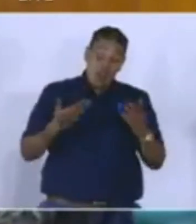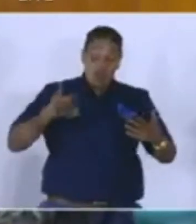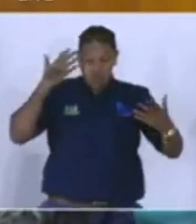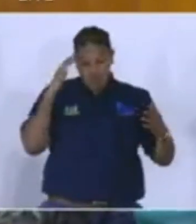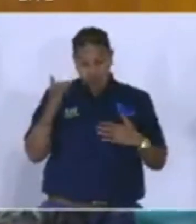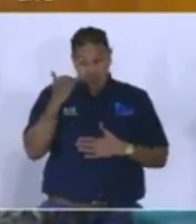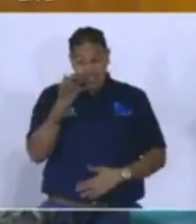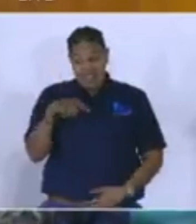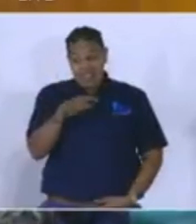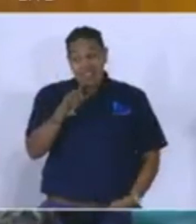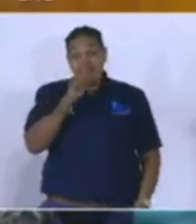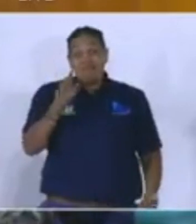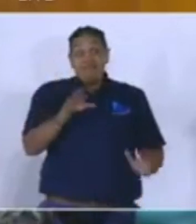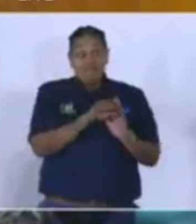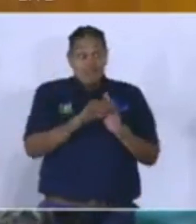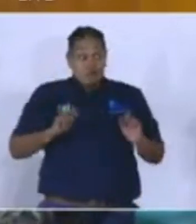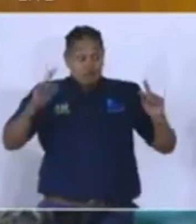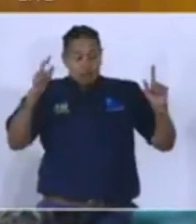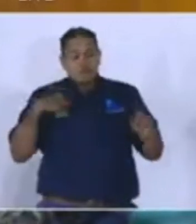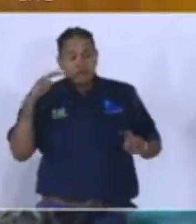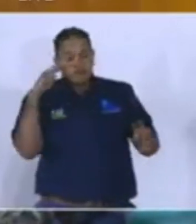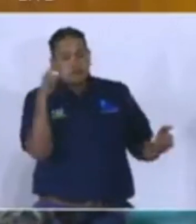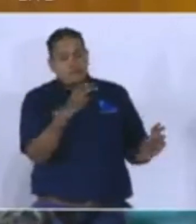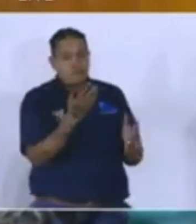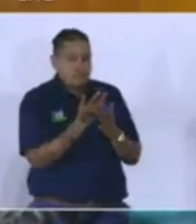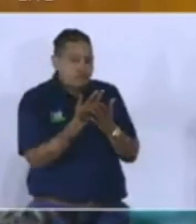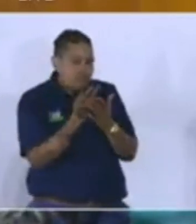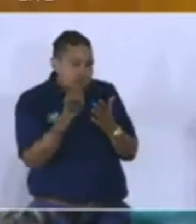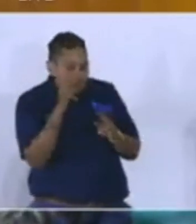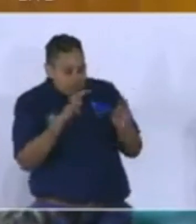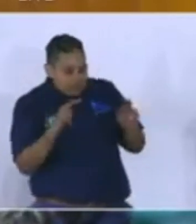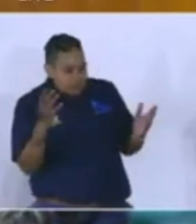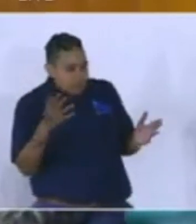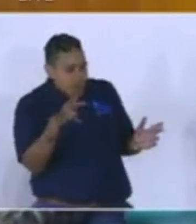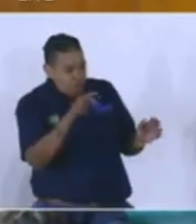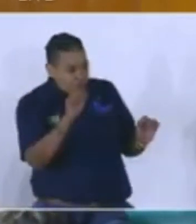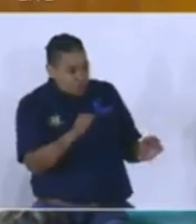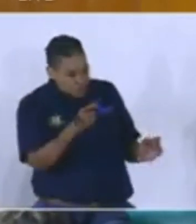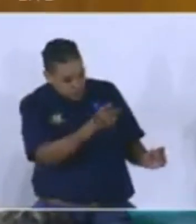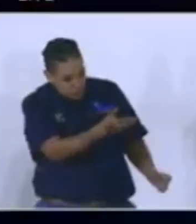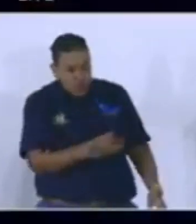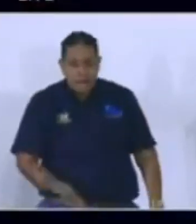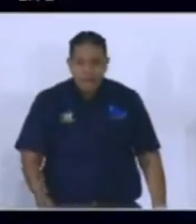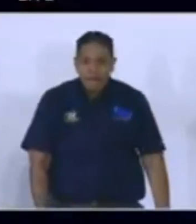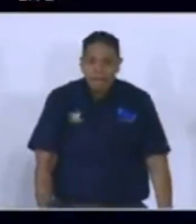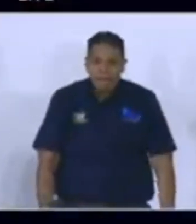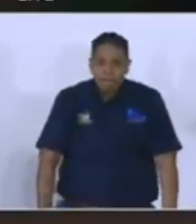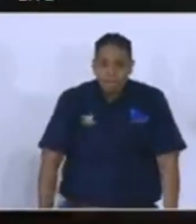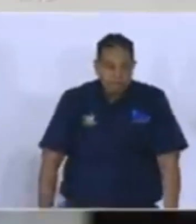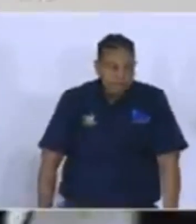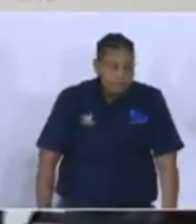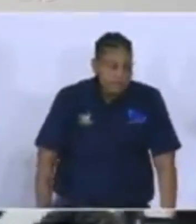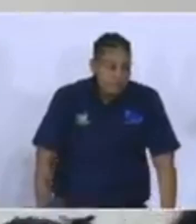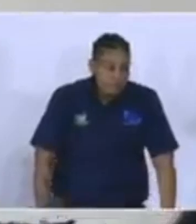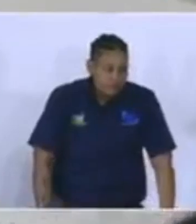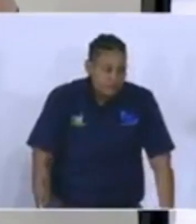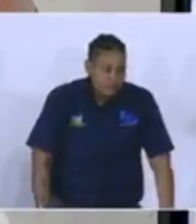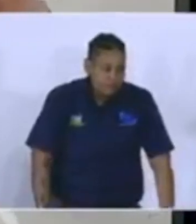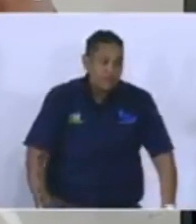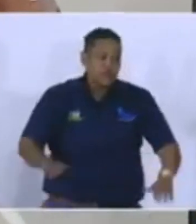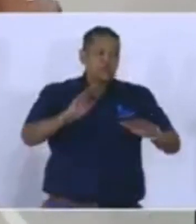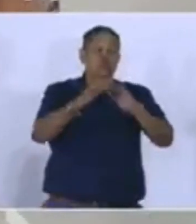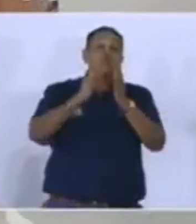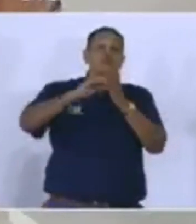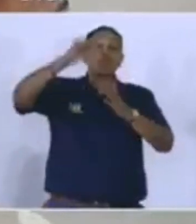if the video is queued, but let me give you a preview of what it could do. Introducing Jamaica Learning Assistant,